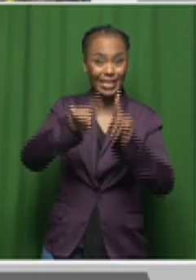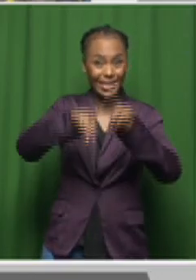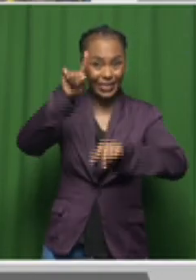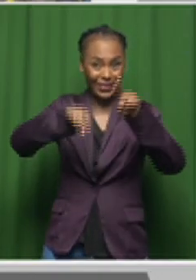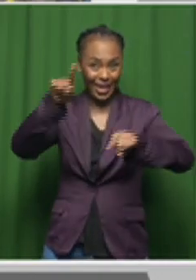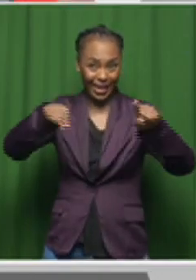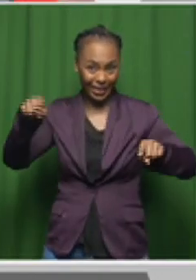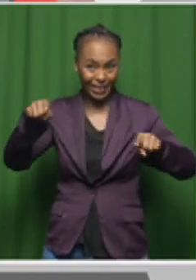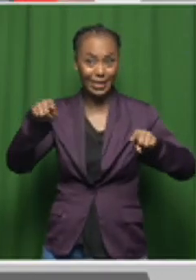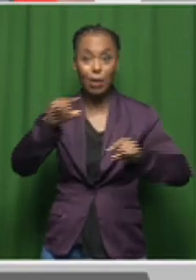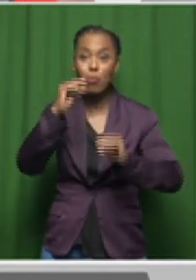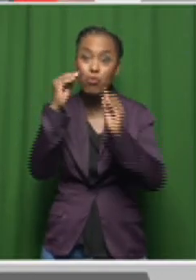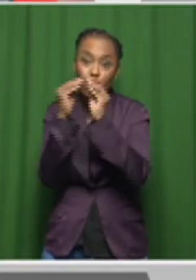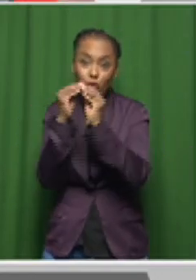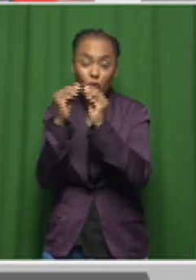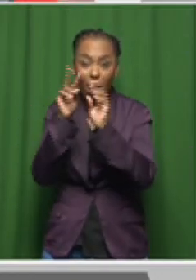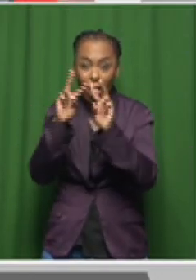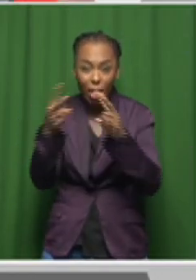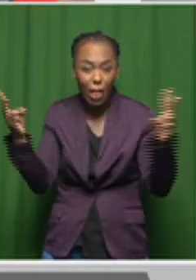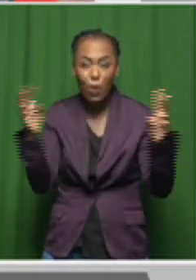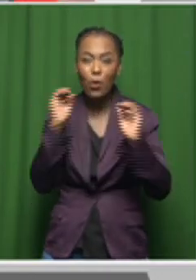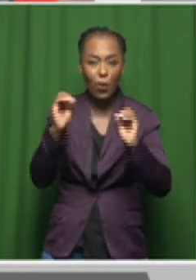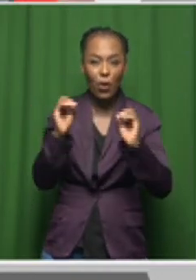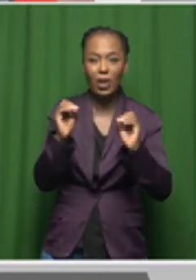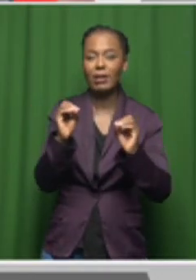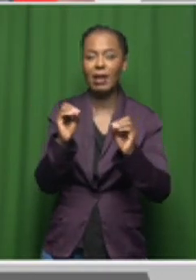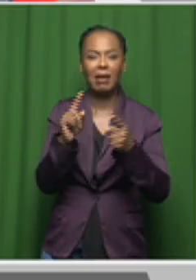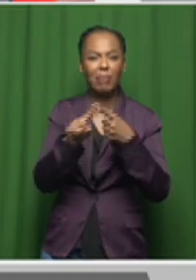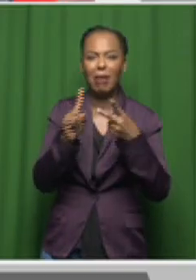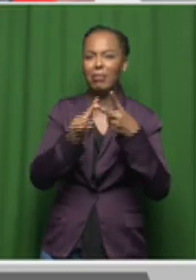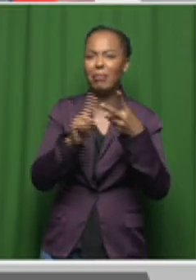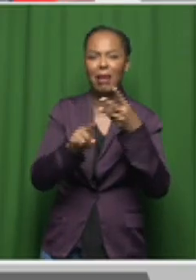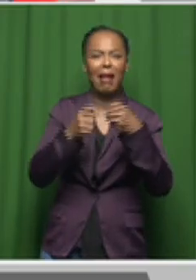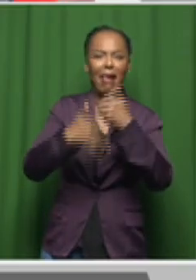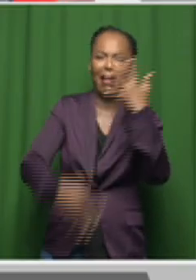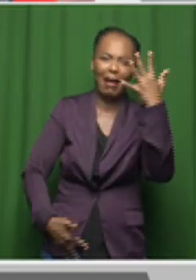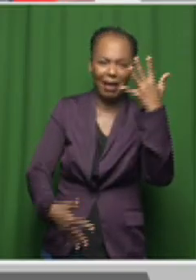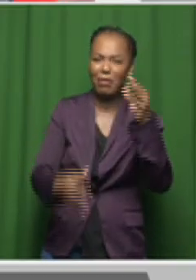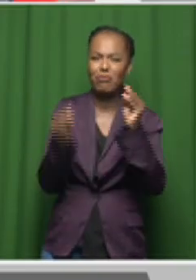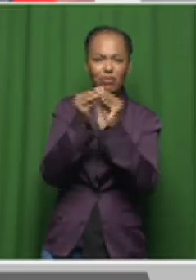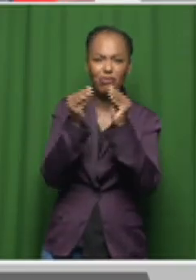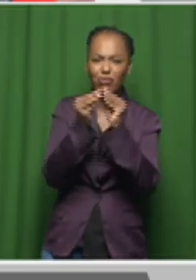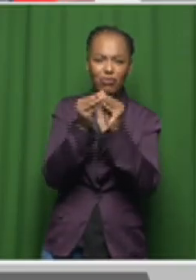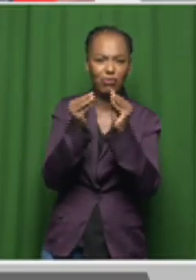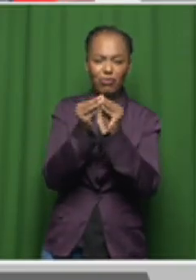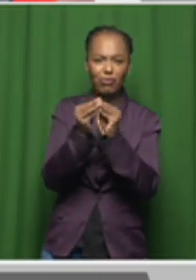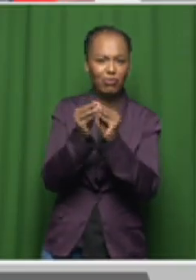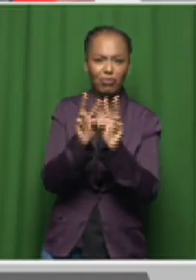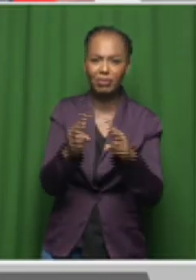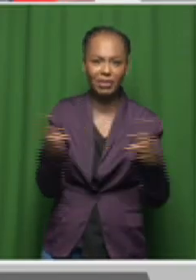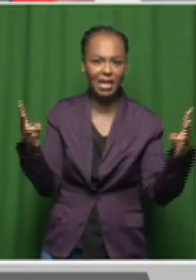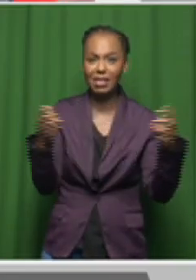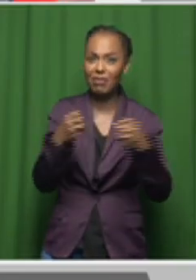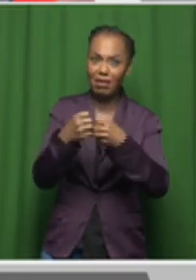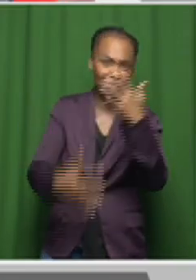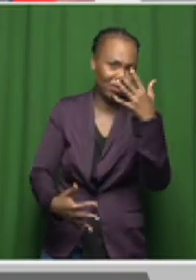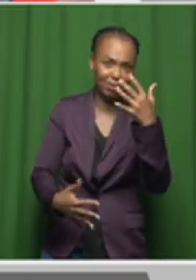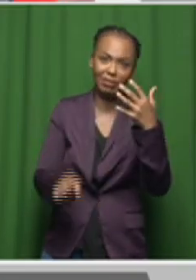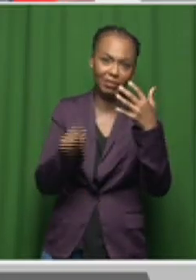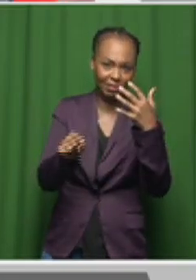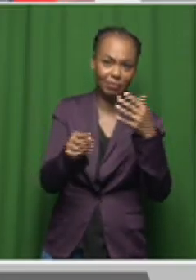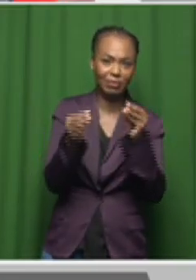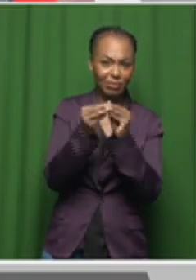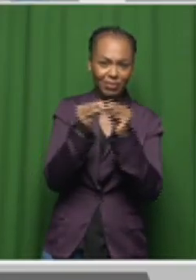of blue, you know, cerulean blue, ultramarine blue, dioxazine blue, Indian throne blue, and it goes through all the